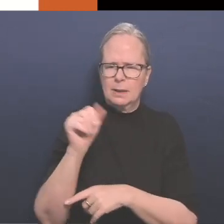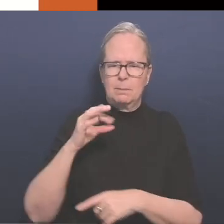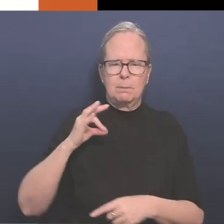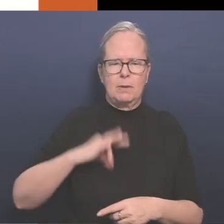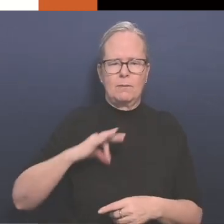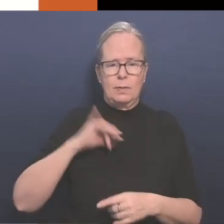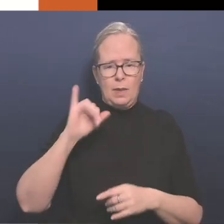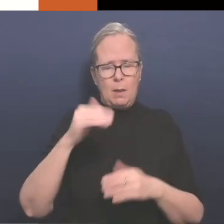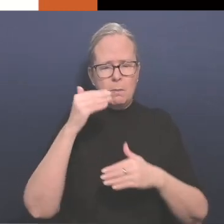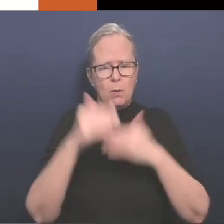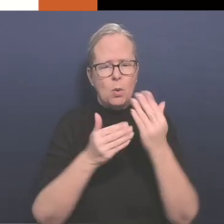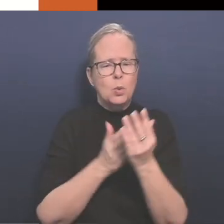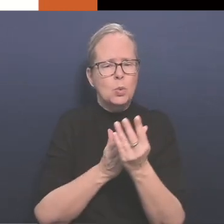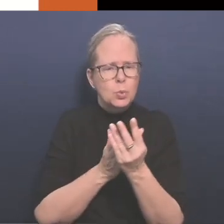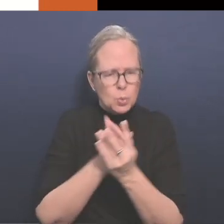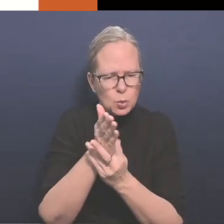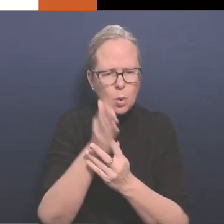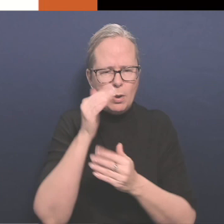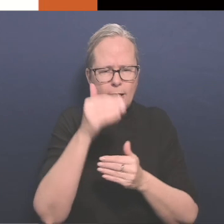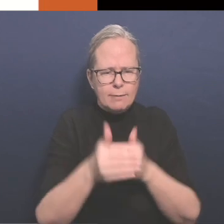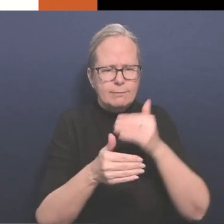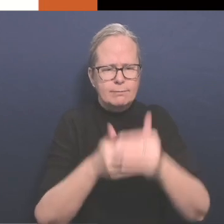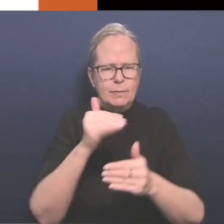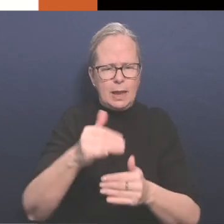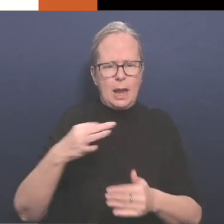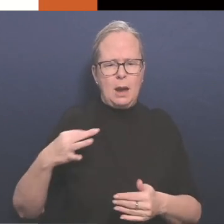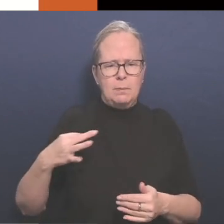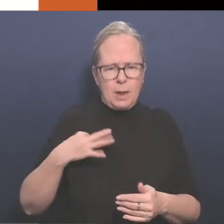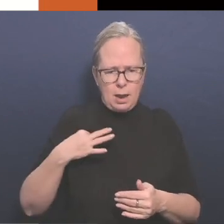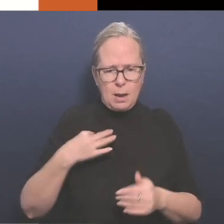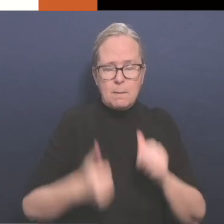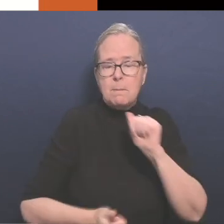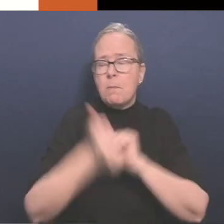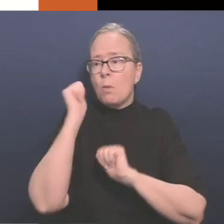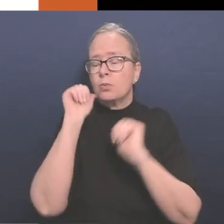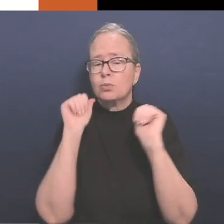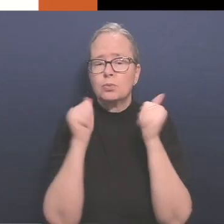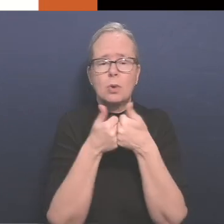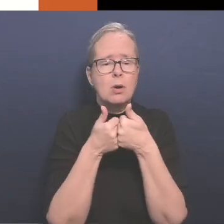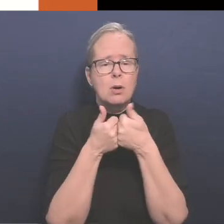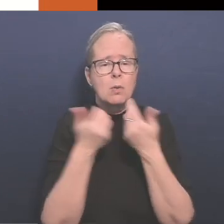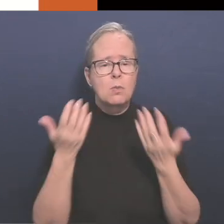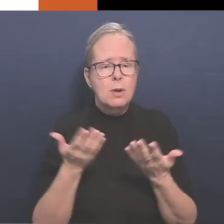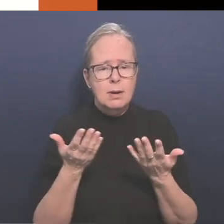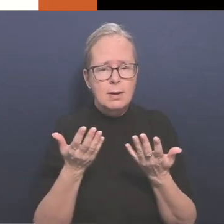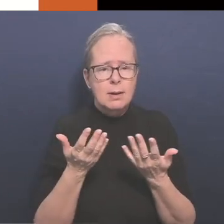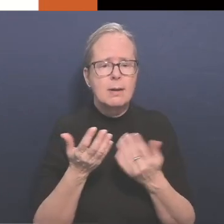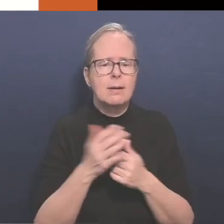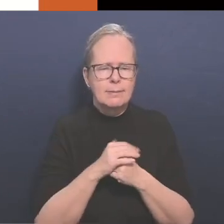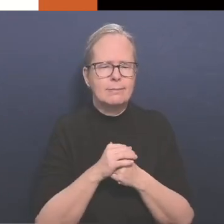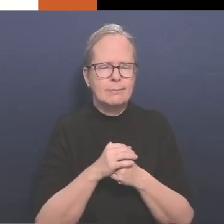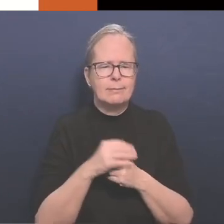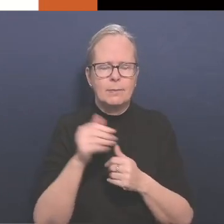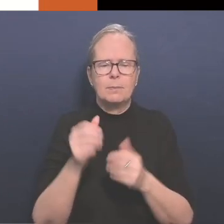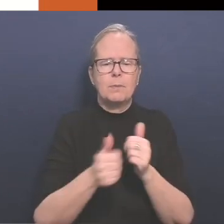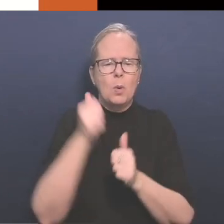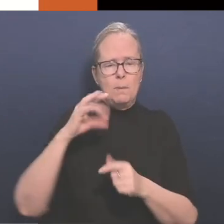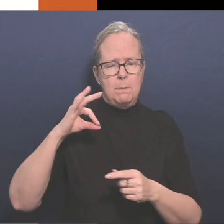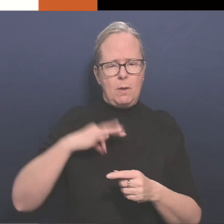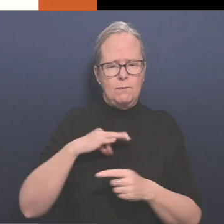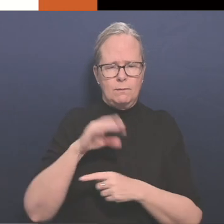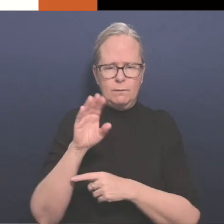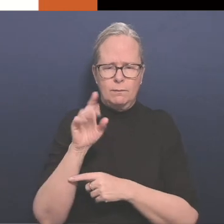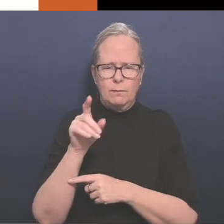graciously funded by our sponsors, the TD Ready Commitment, TD Bank, and the Maple Leaf Feed Opportunity Center